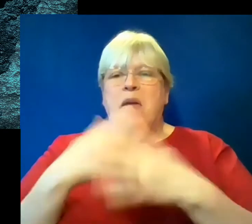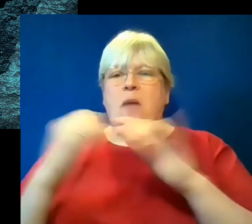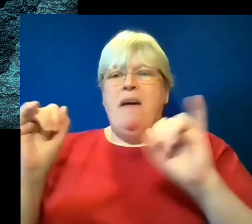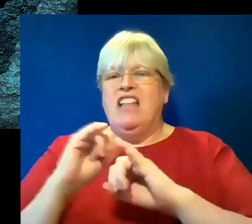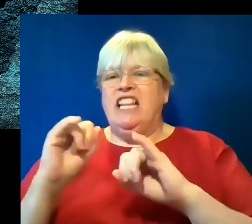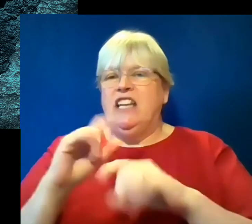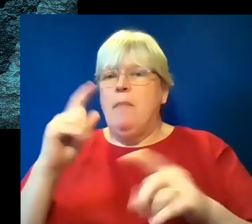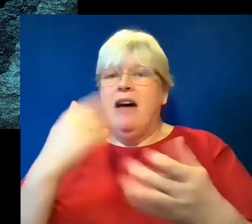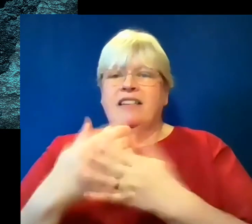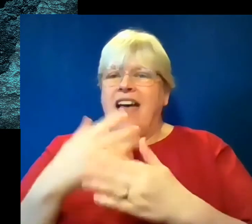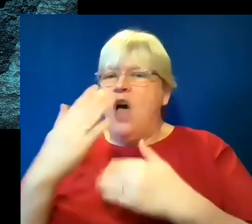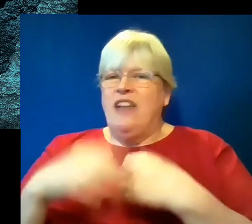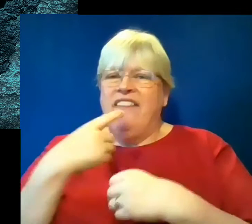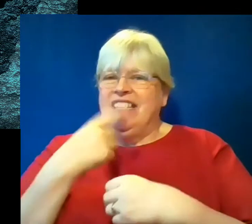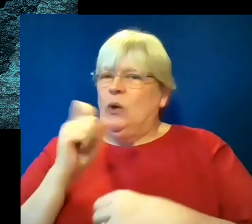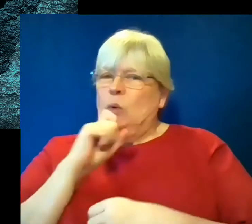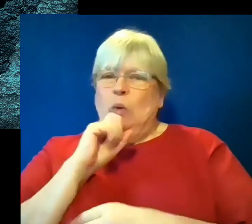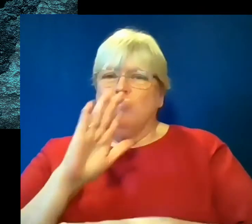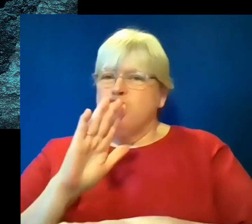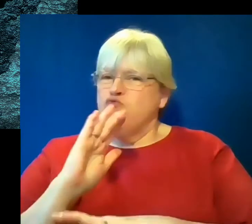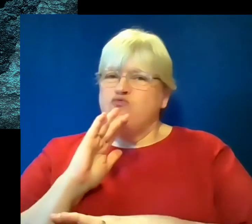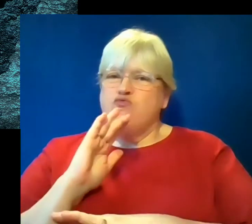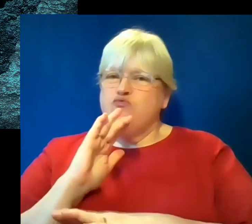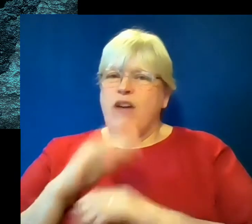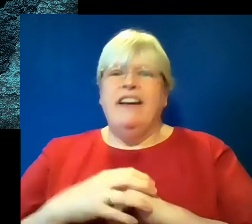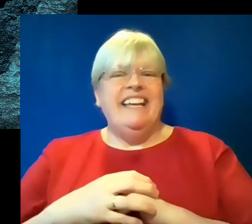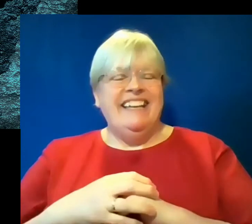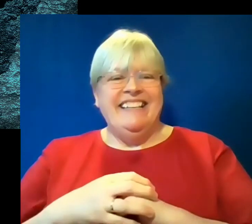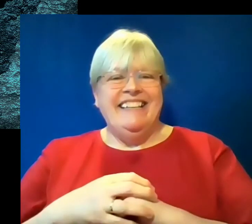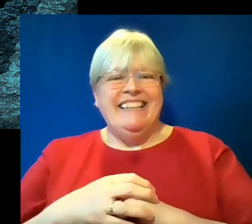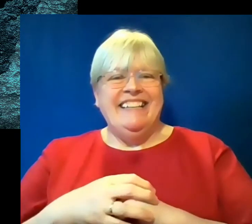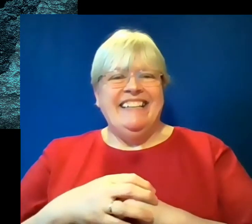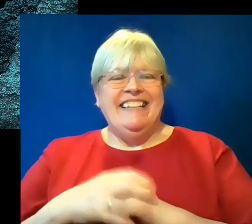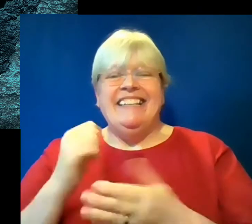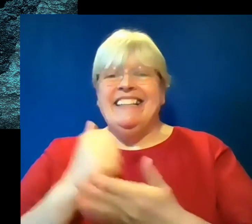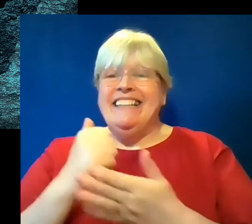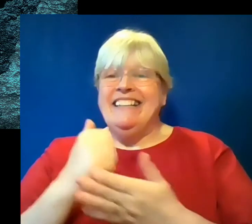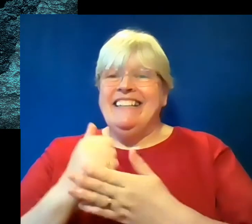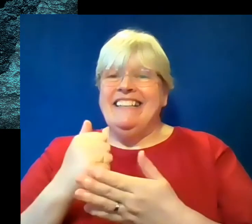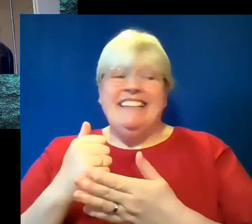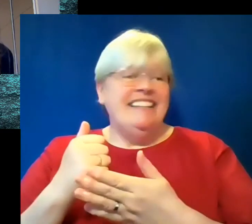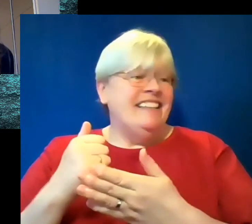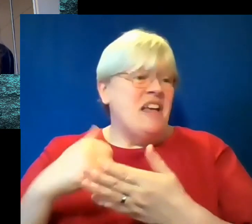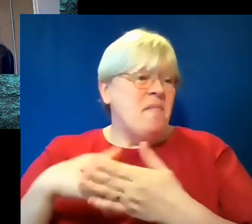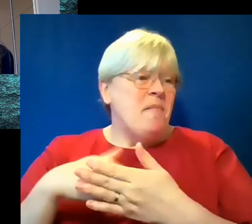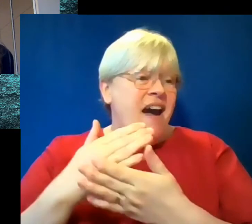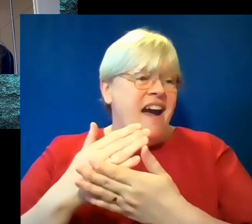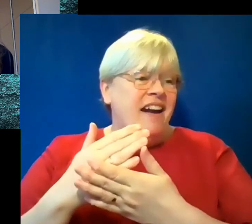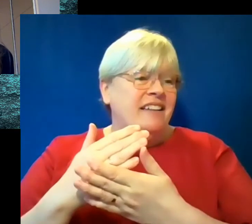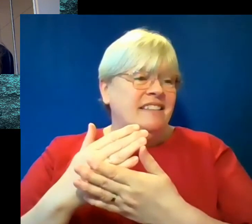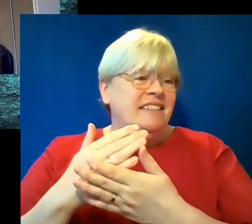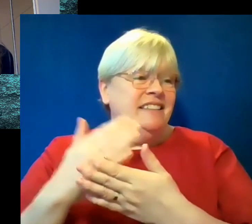say publicly who that might be. There's a brilliant bit in which we'll come on to in a second,